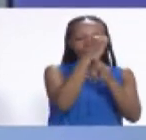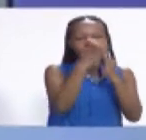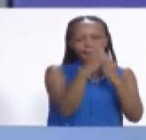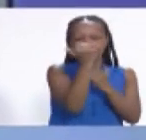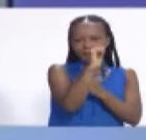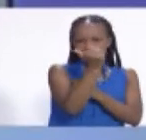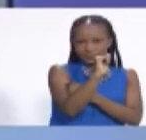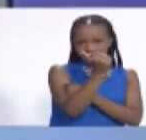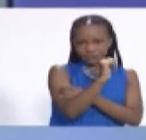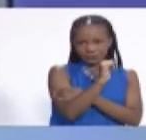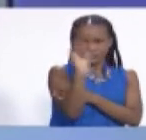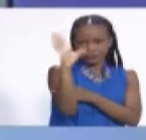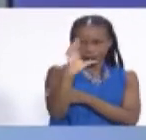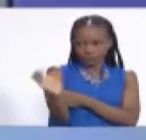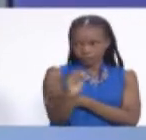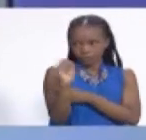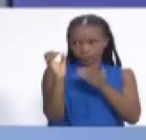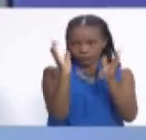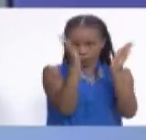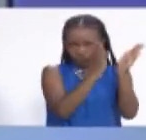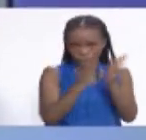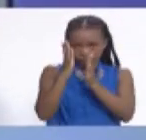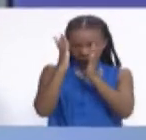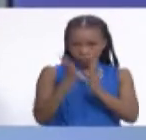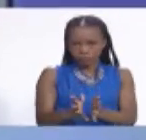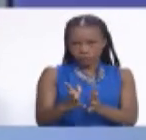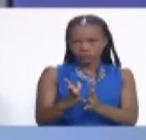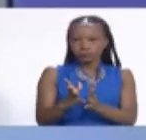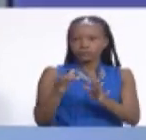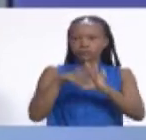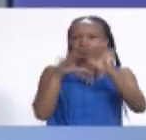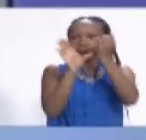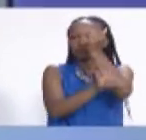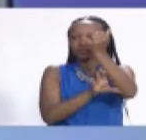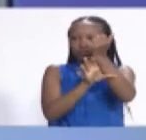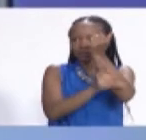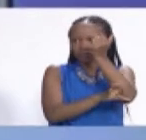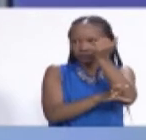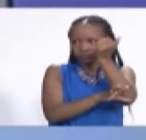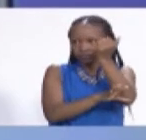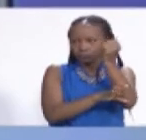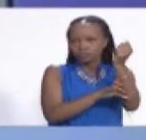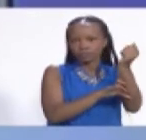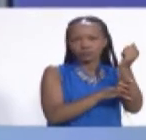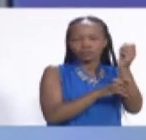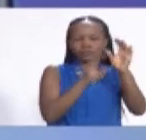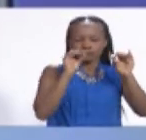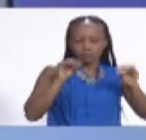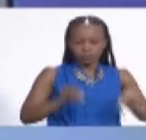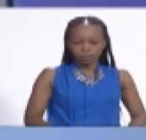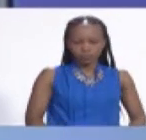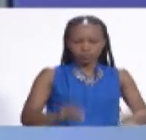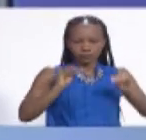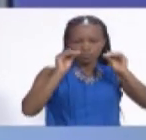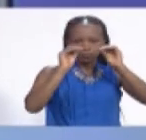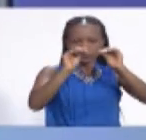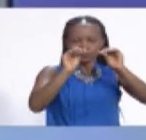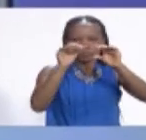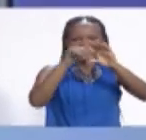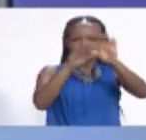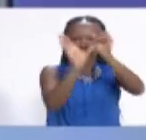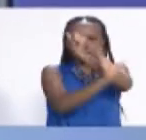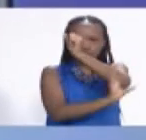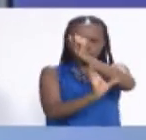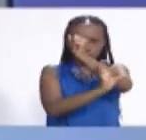soon, sports leagues and organizers of sporting events in the country have been forced to be postponed in the country. Our